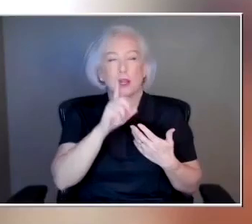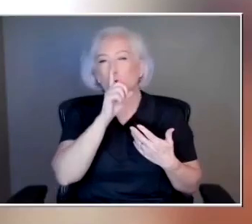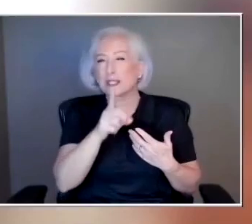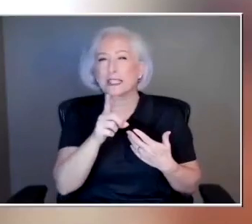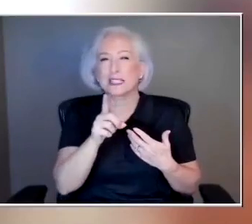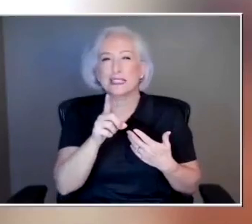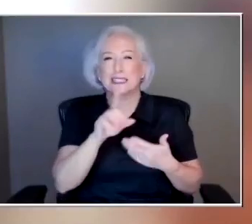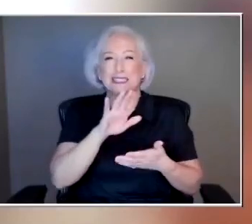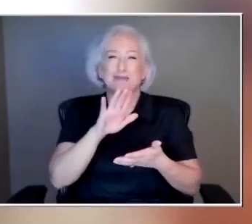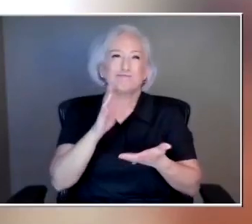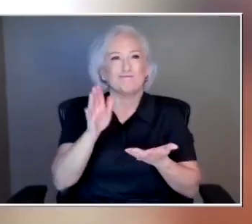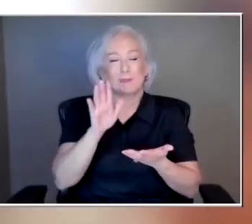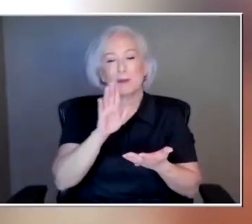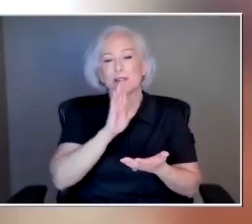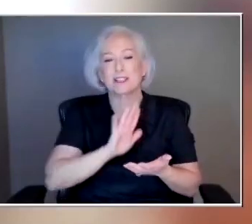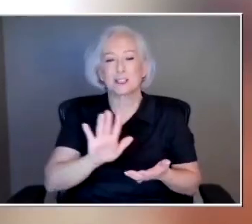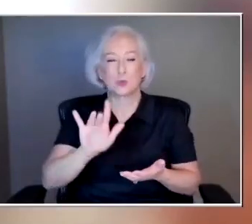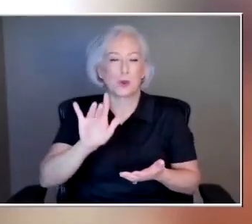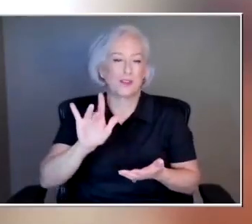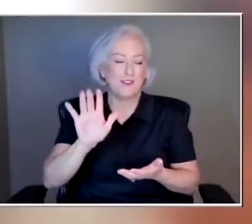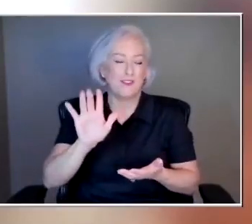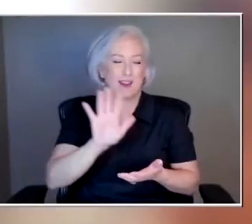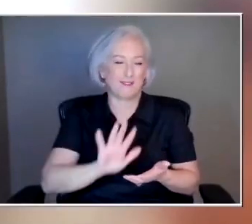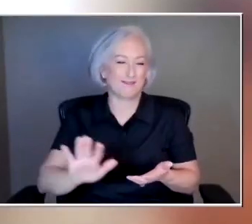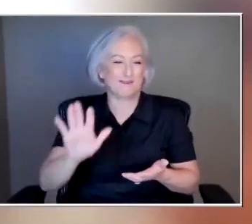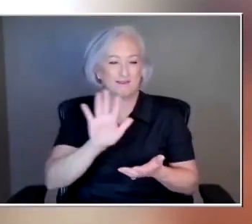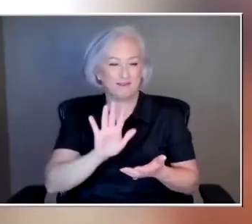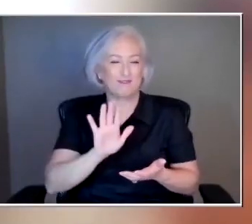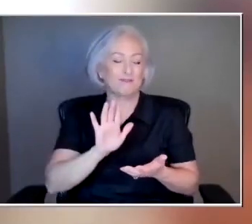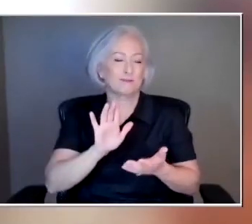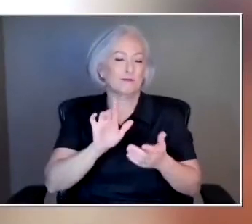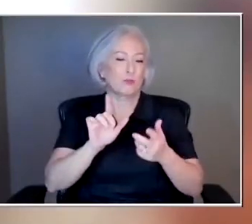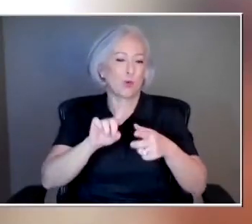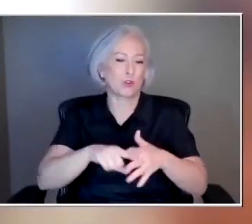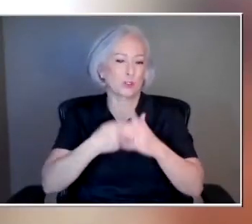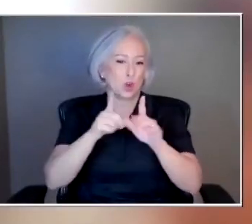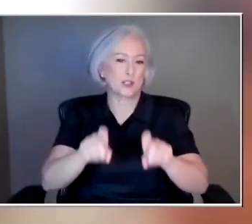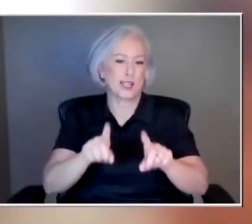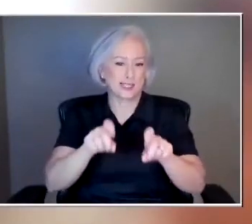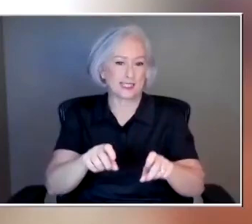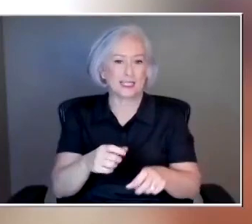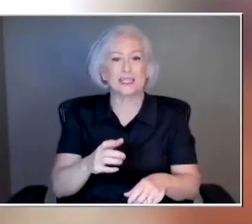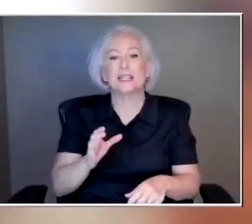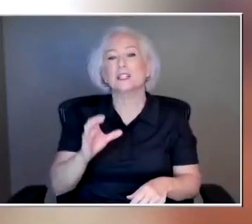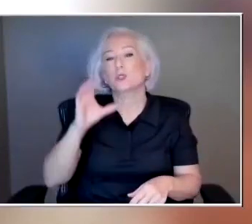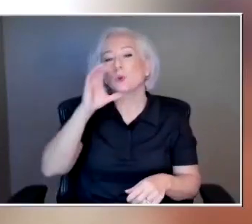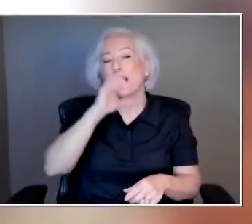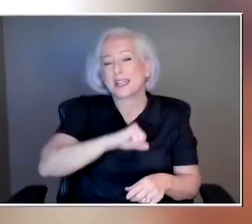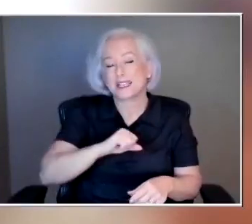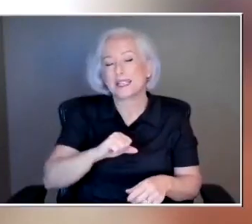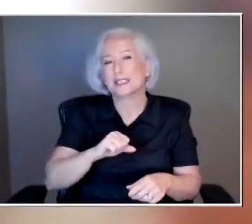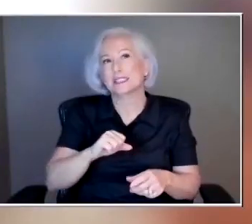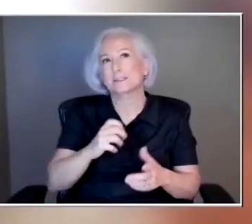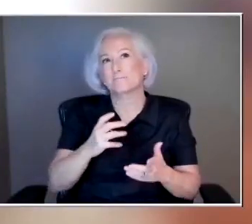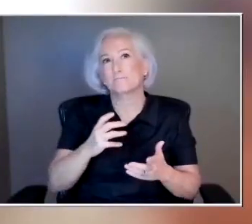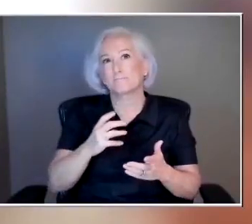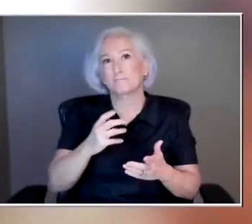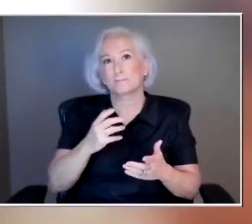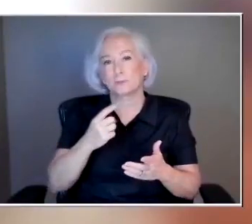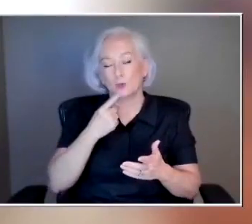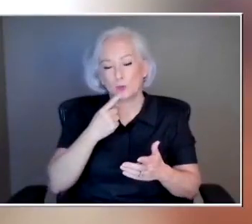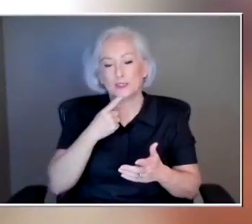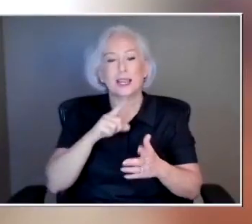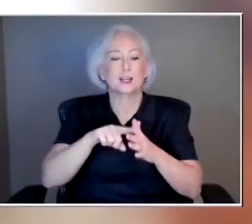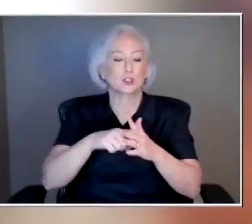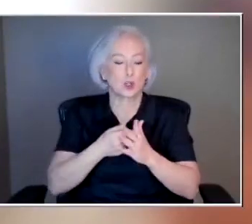So my normal suggestion is to wait till they're 18 to start talking about the idea of getting